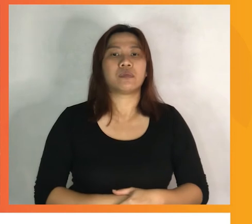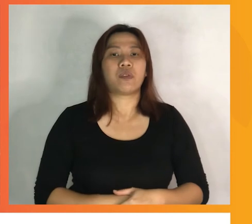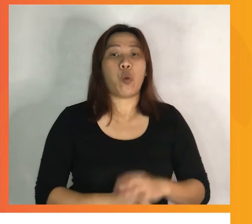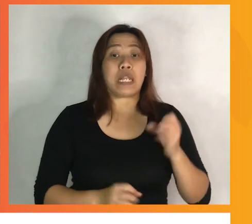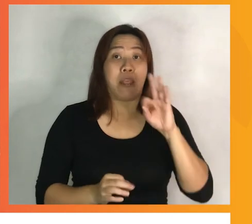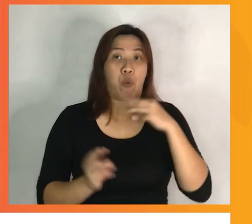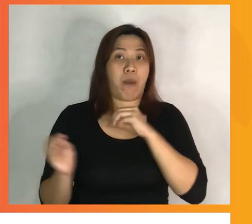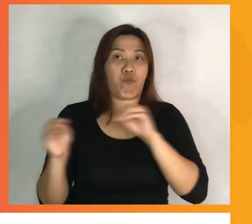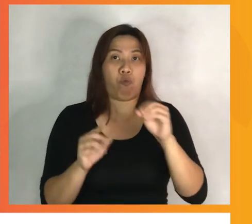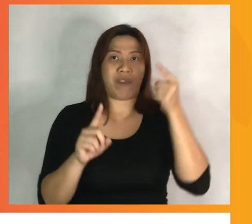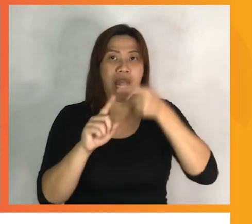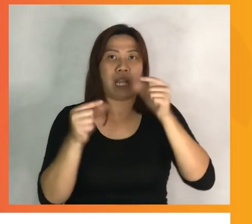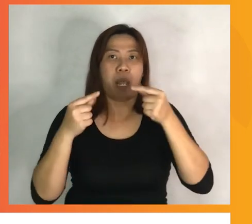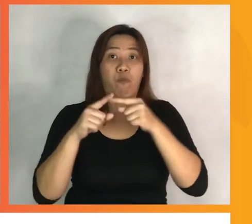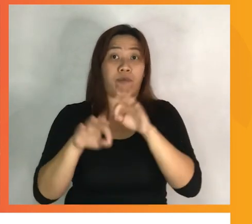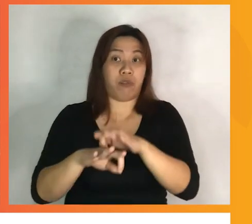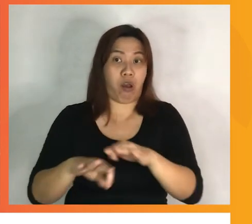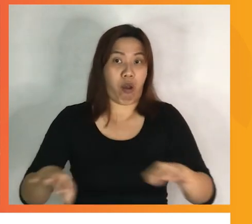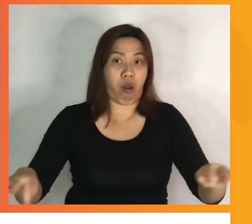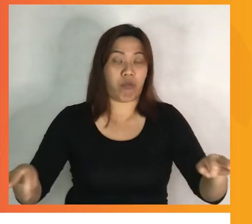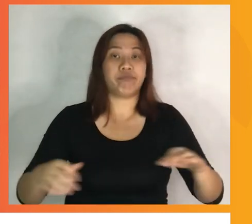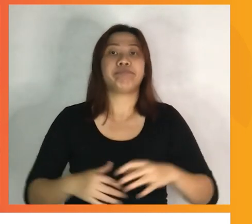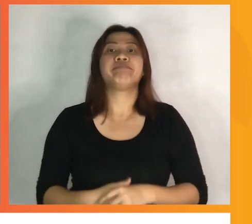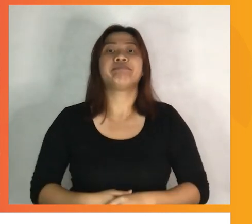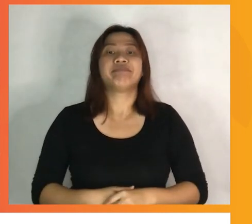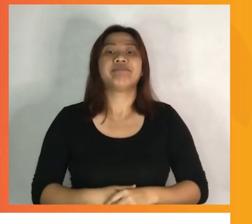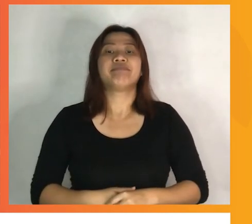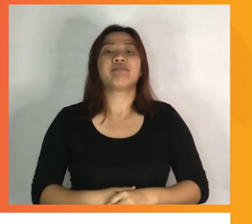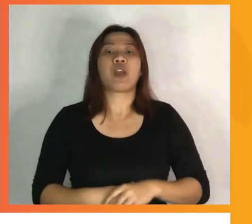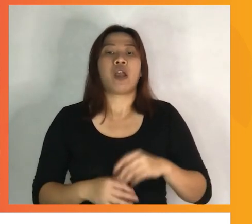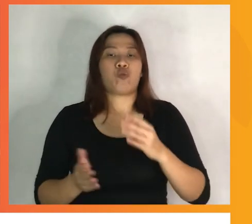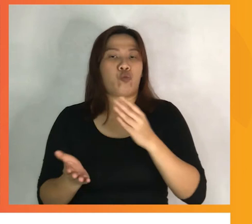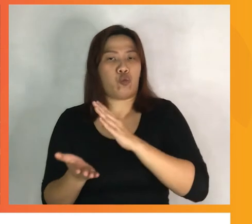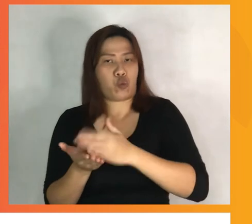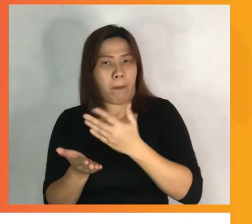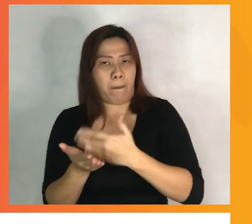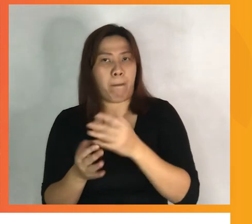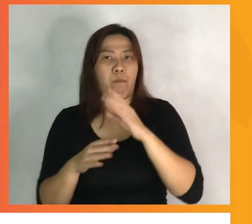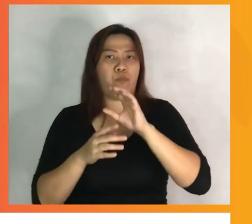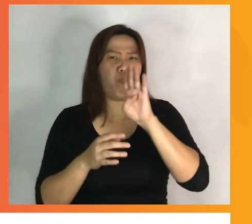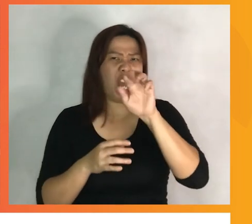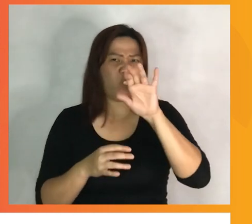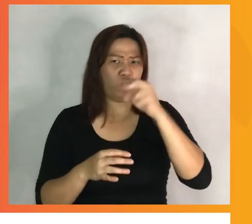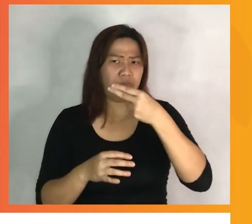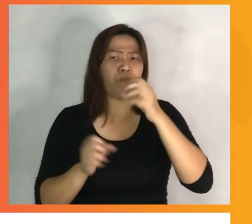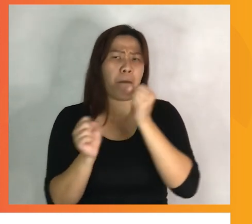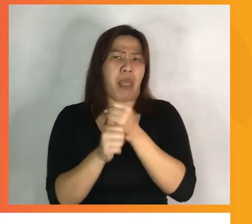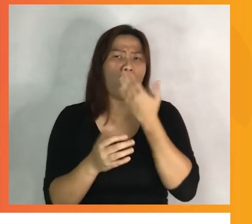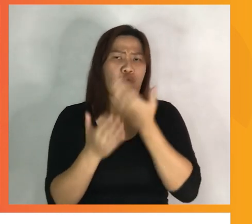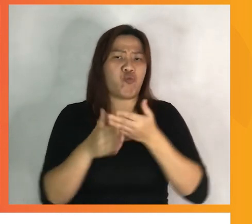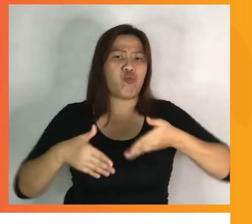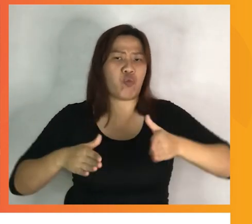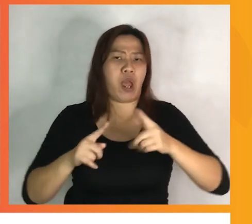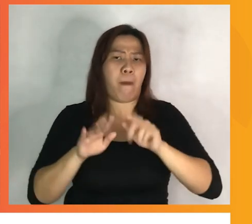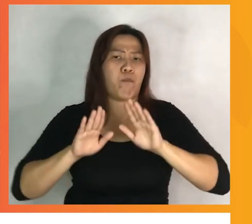If we transfer the target game to the floor, a sweeping brush makes a great way of pushing the